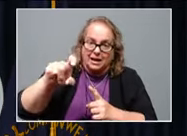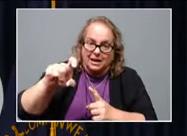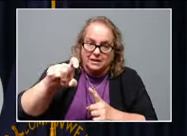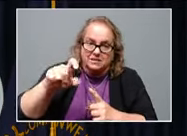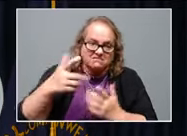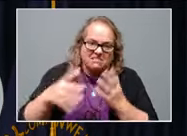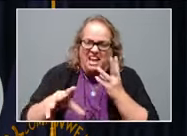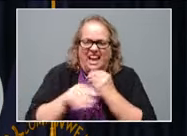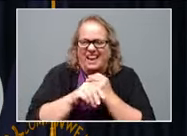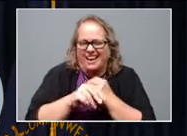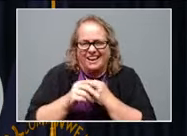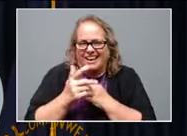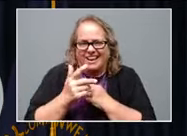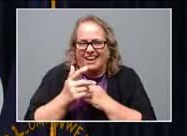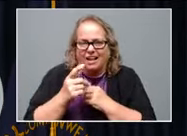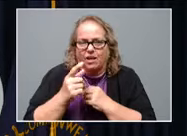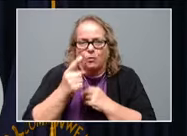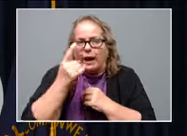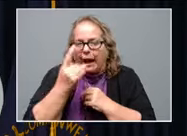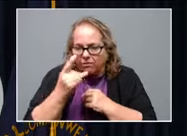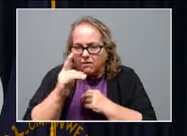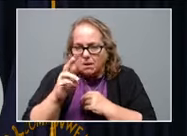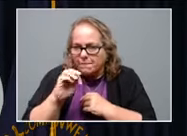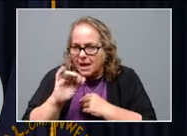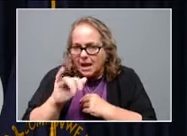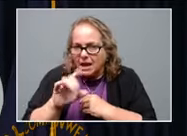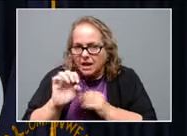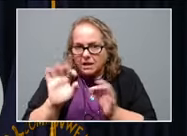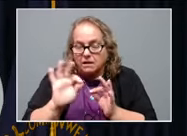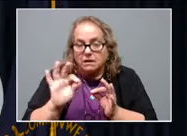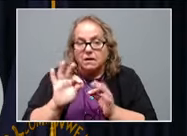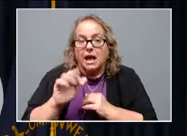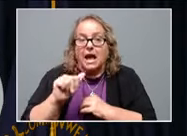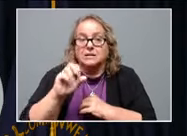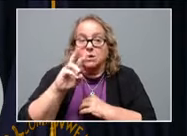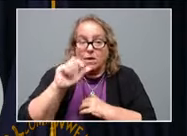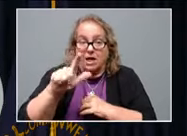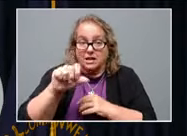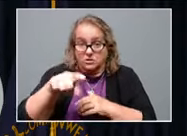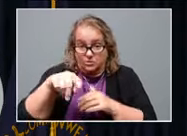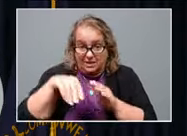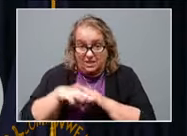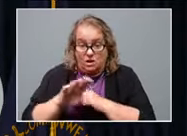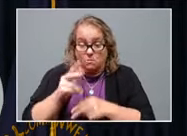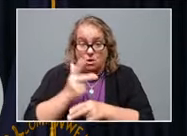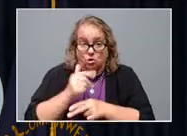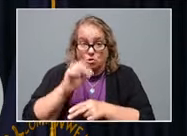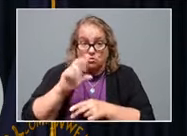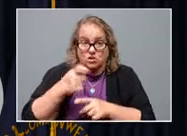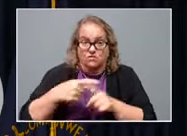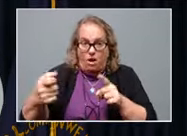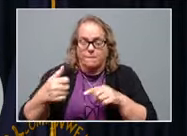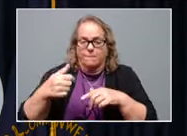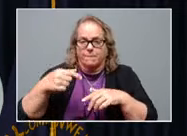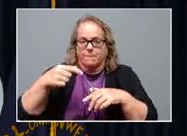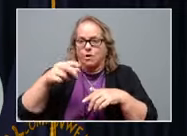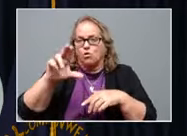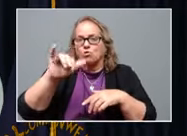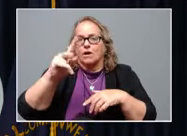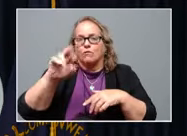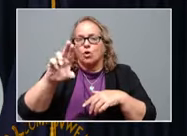less than an eighth of a mile, as well as coming into the parking garage from down on that river